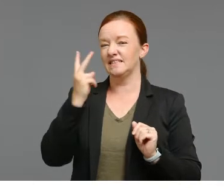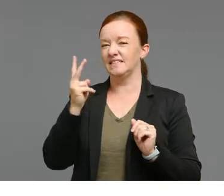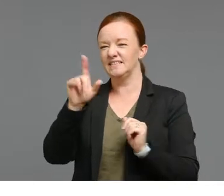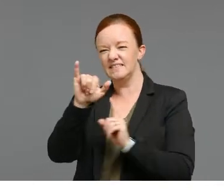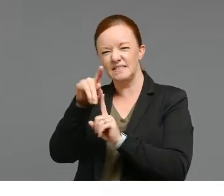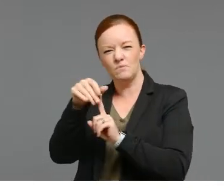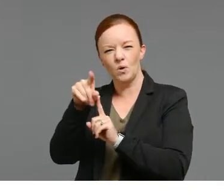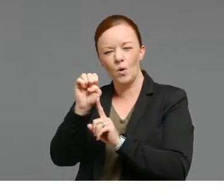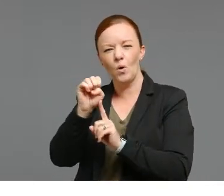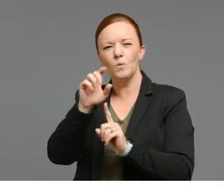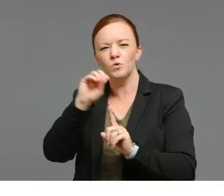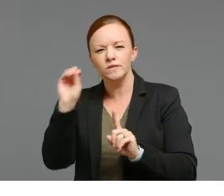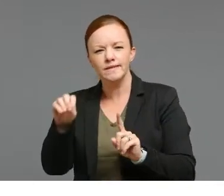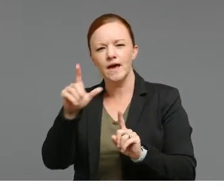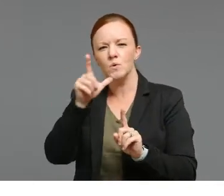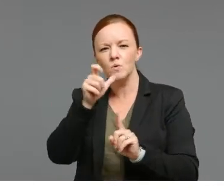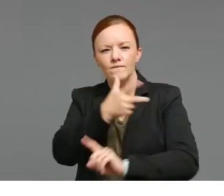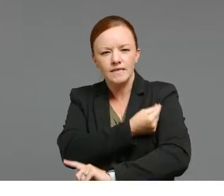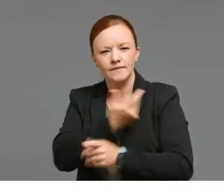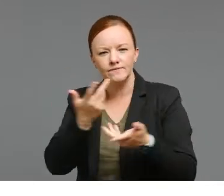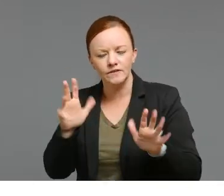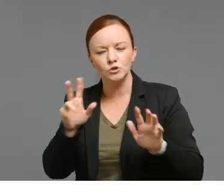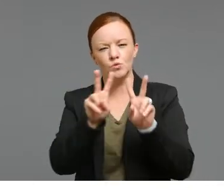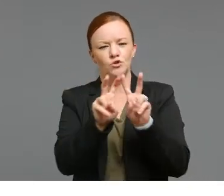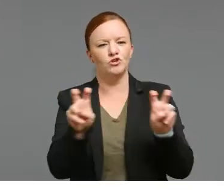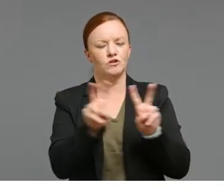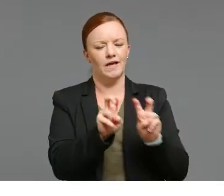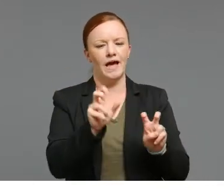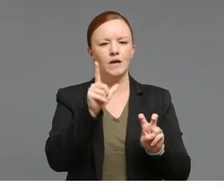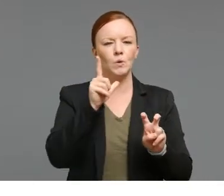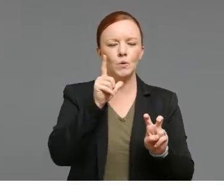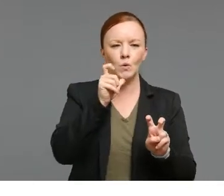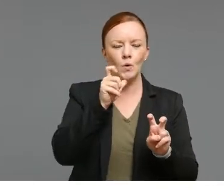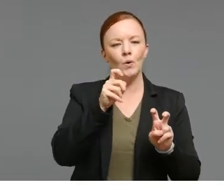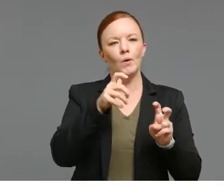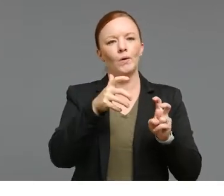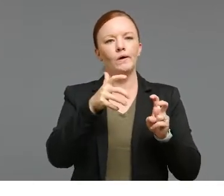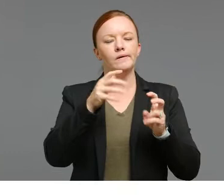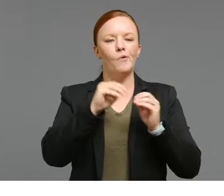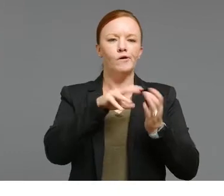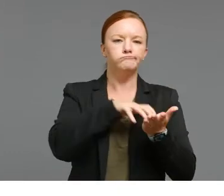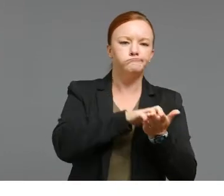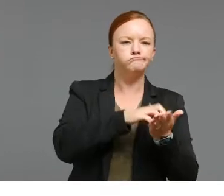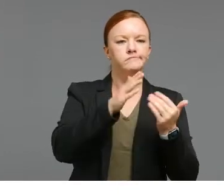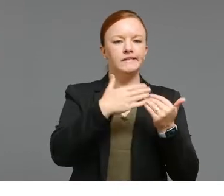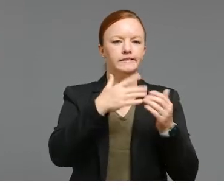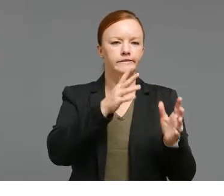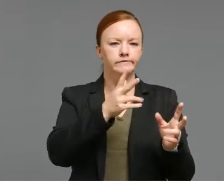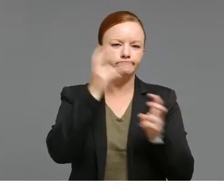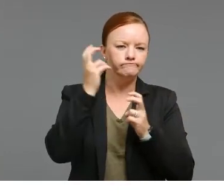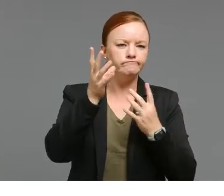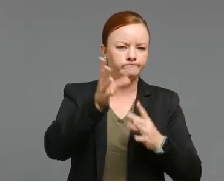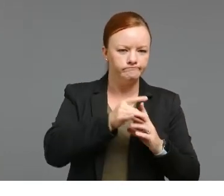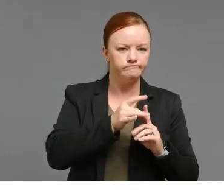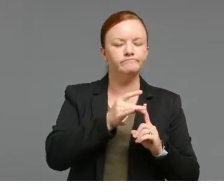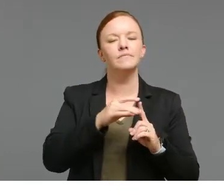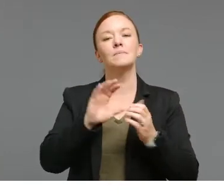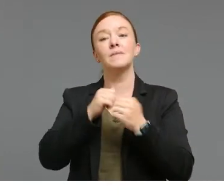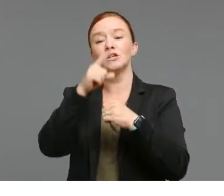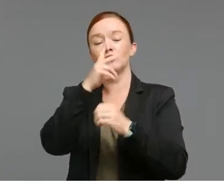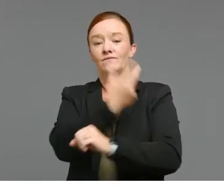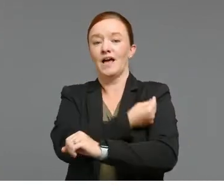social vulnerabilities and our underserved communities as we continue to look at our vaccine equity planning.